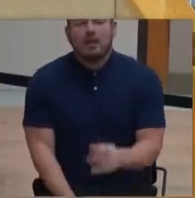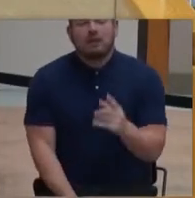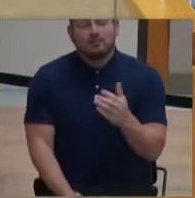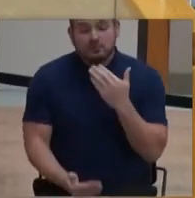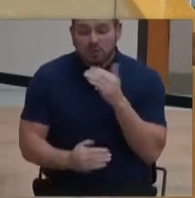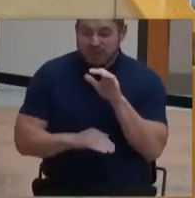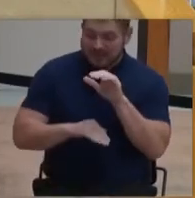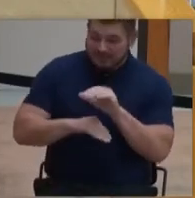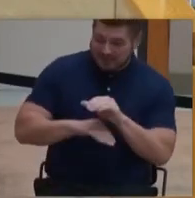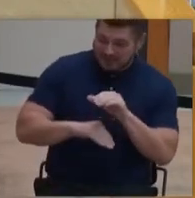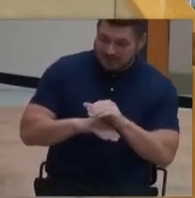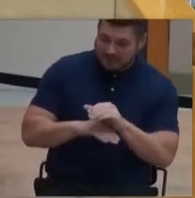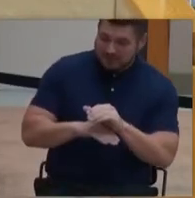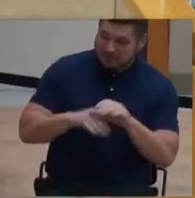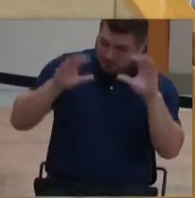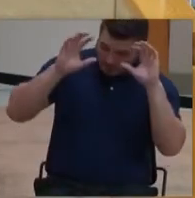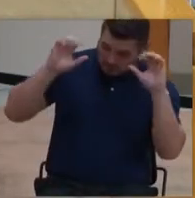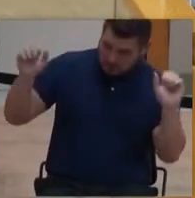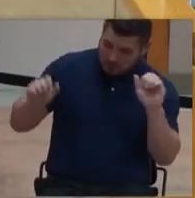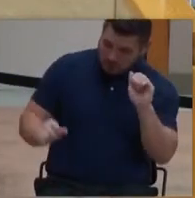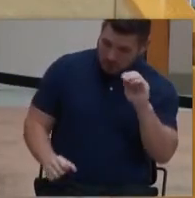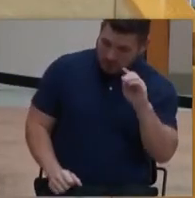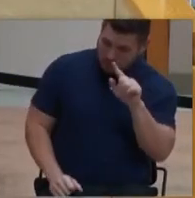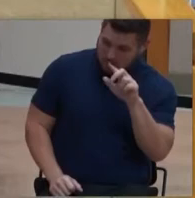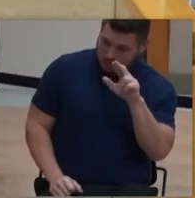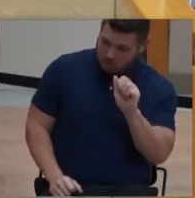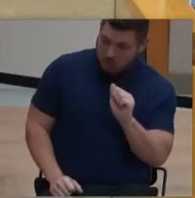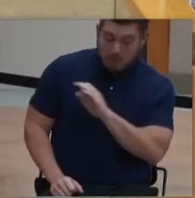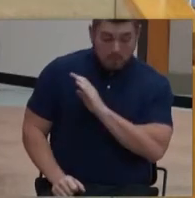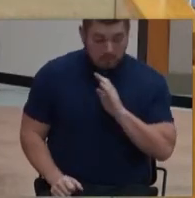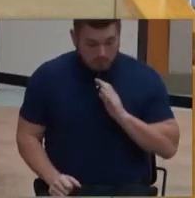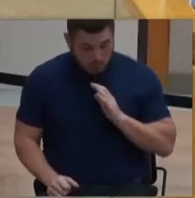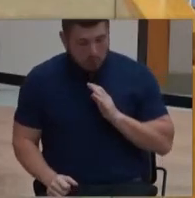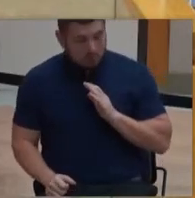Good evening, President Amezcua, members of the board,